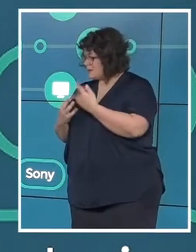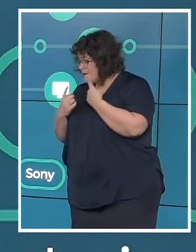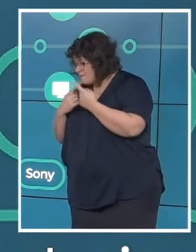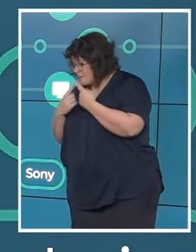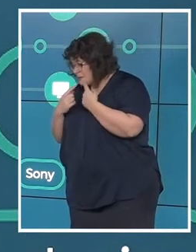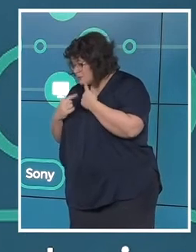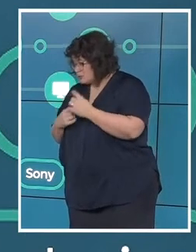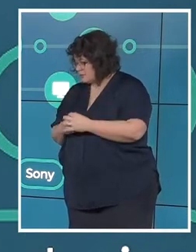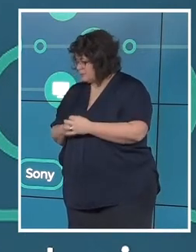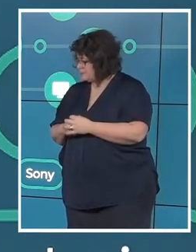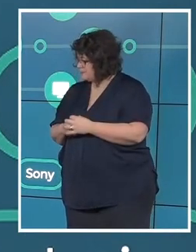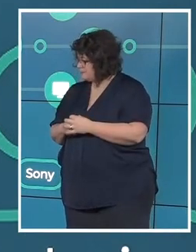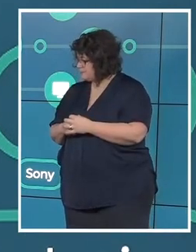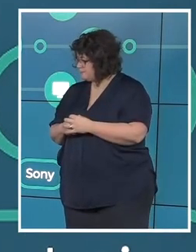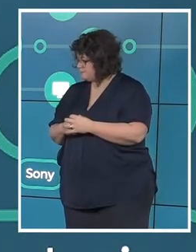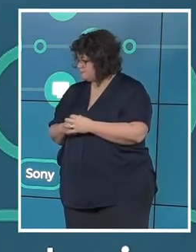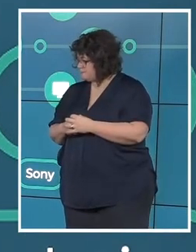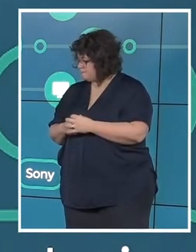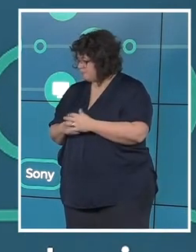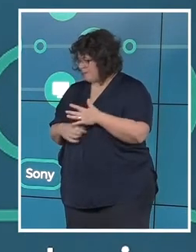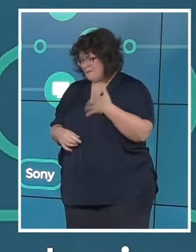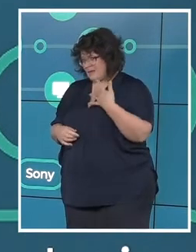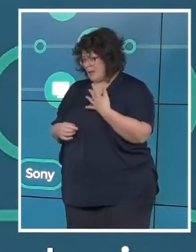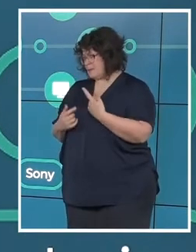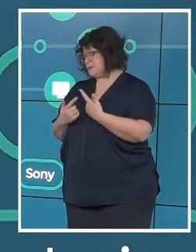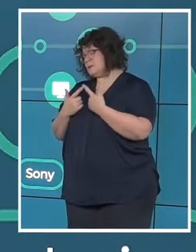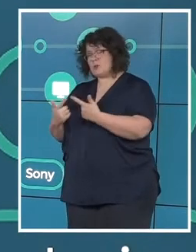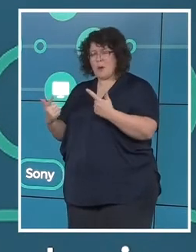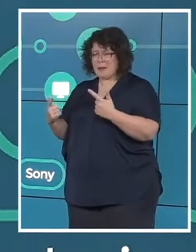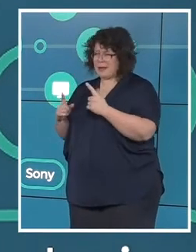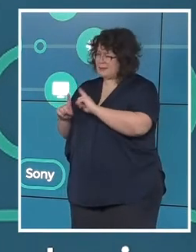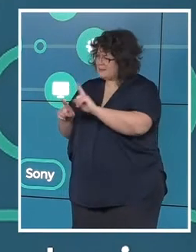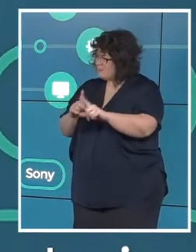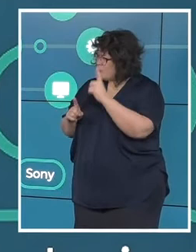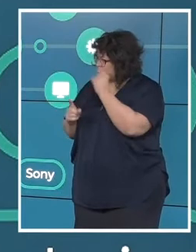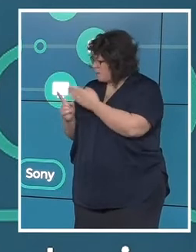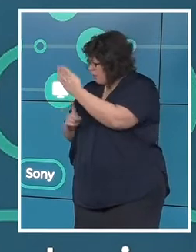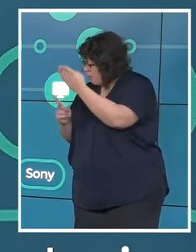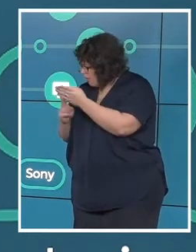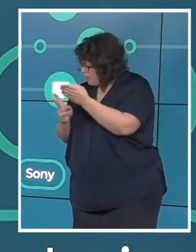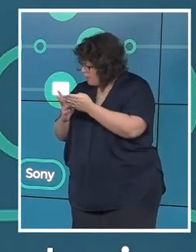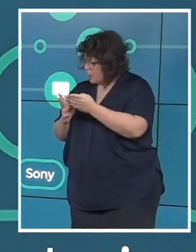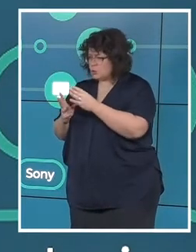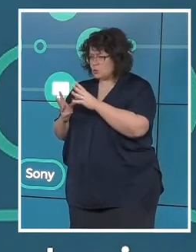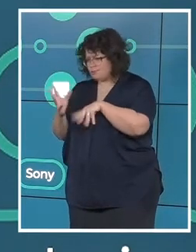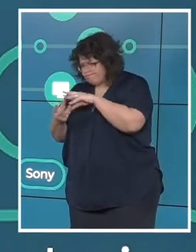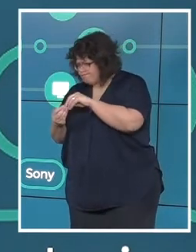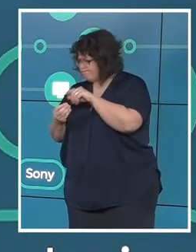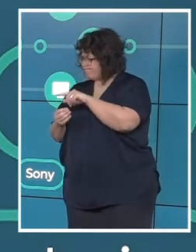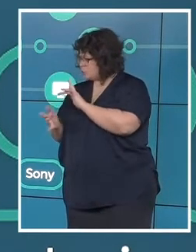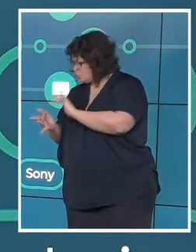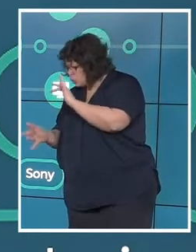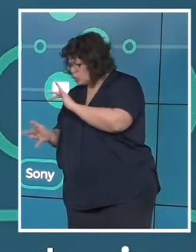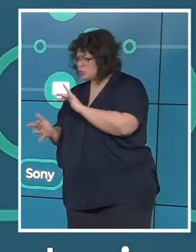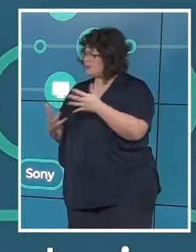many possible ways to combine touch and technology to help people access